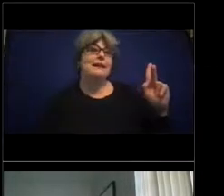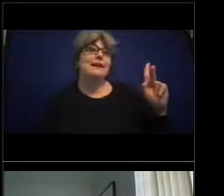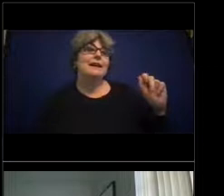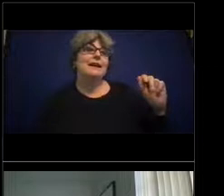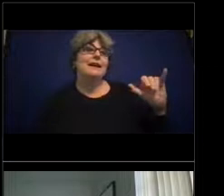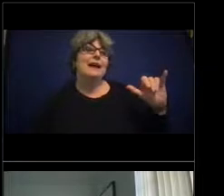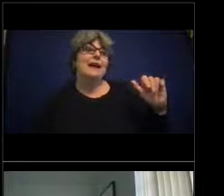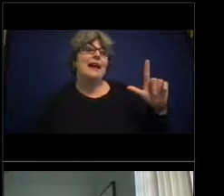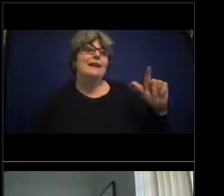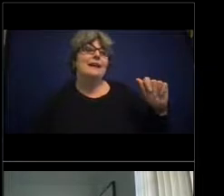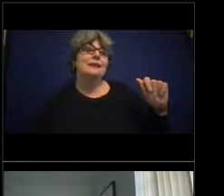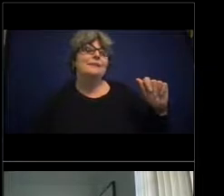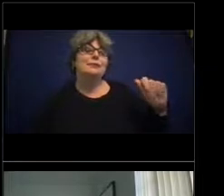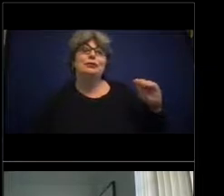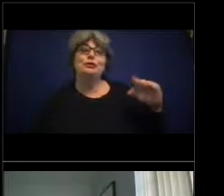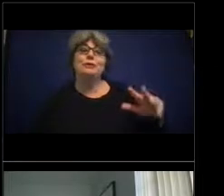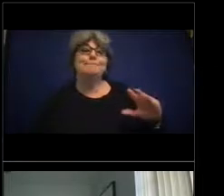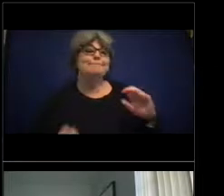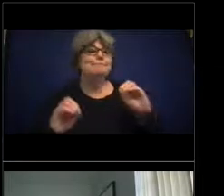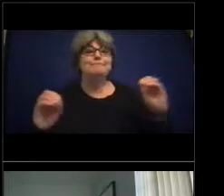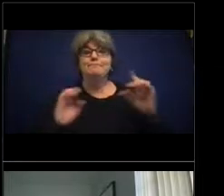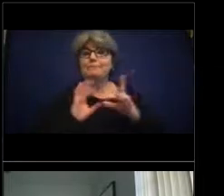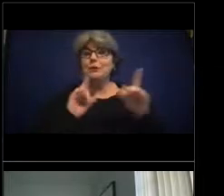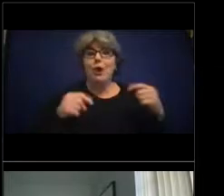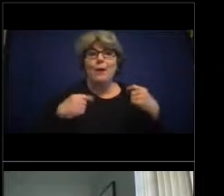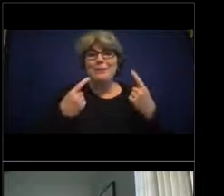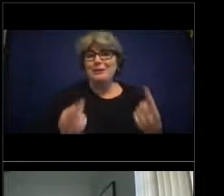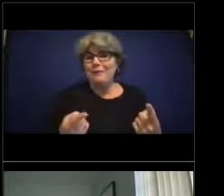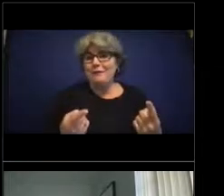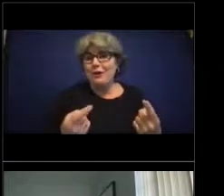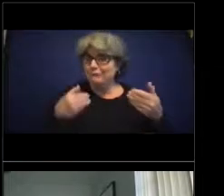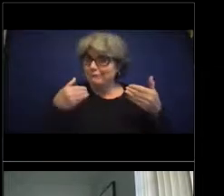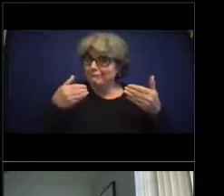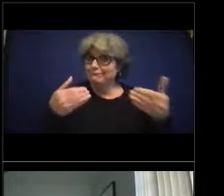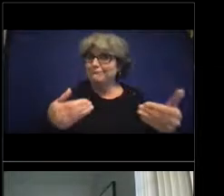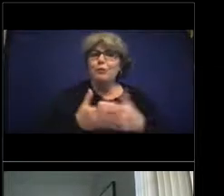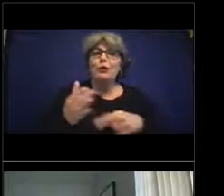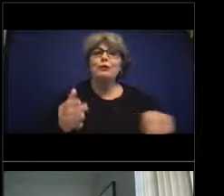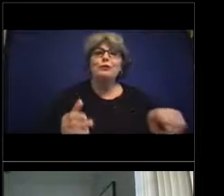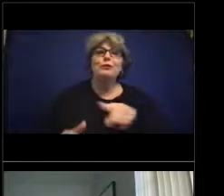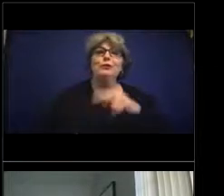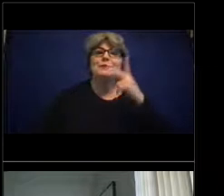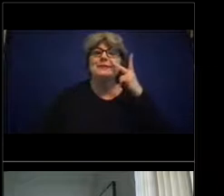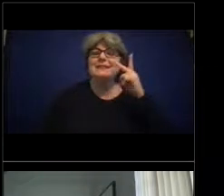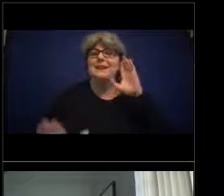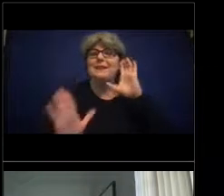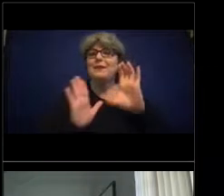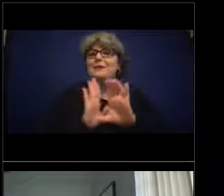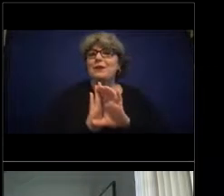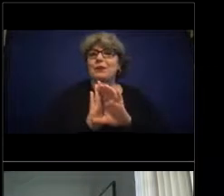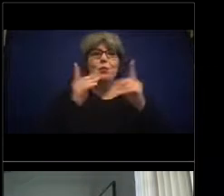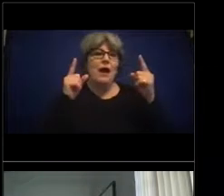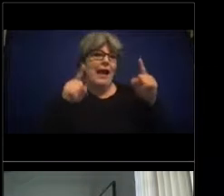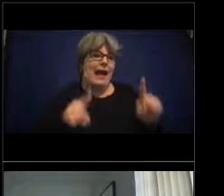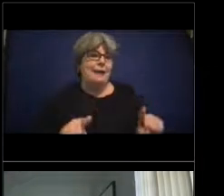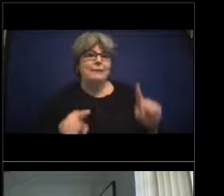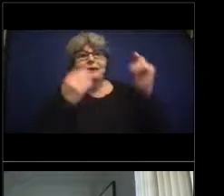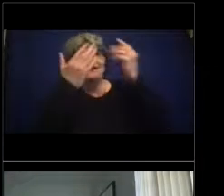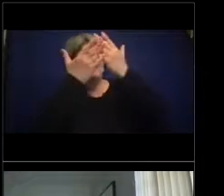saying? Sure. So we don't have any comments coming in yet. So you all, what do you see in this photo? What's happening in the